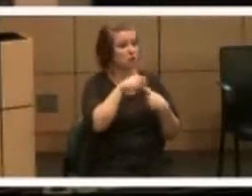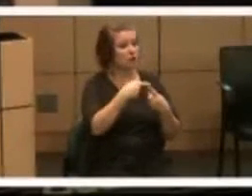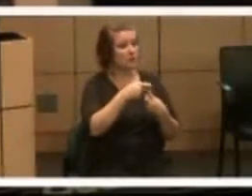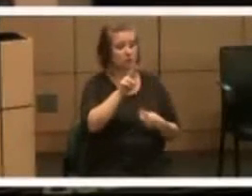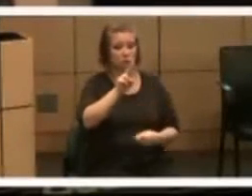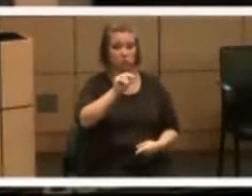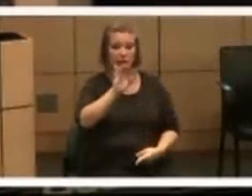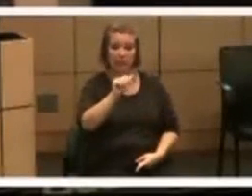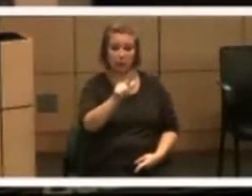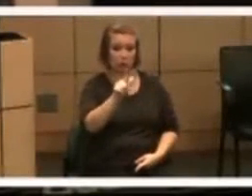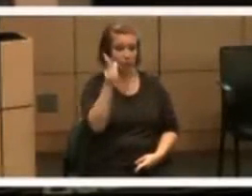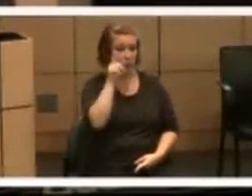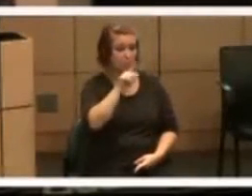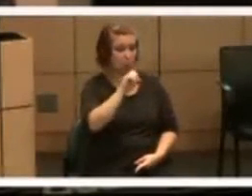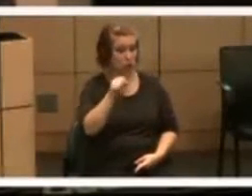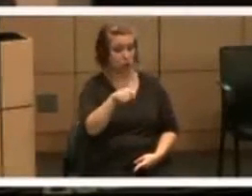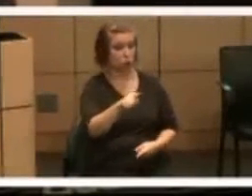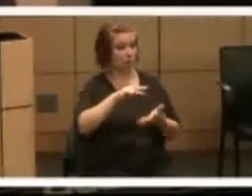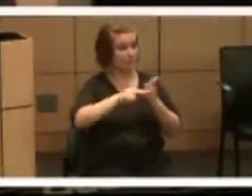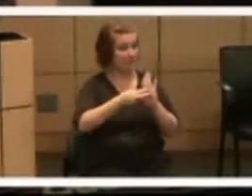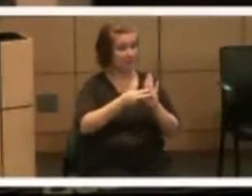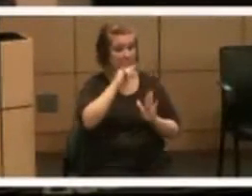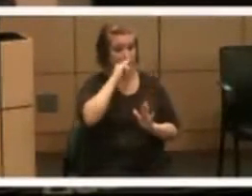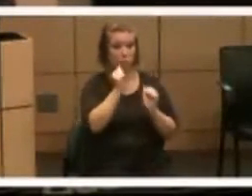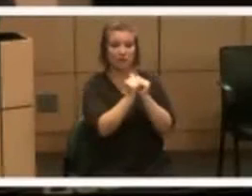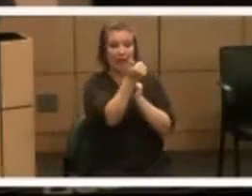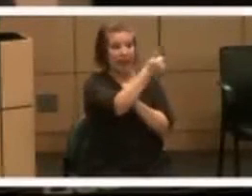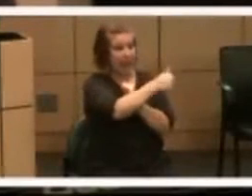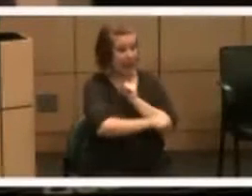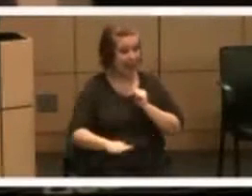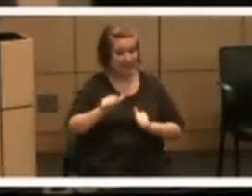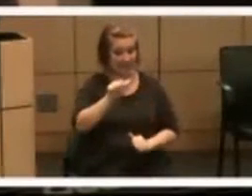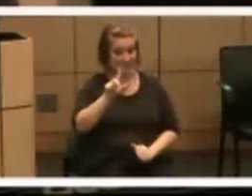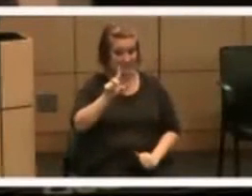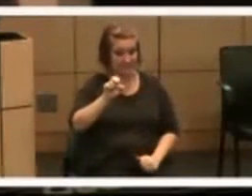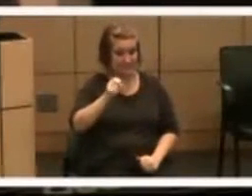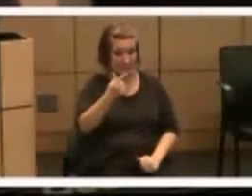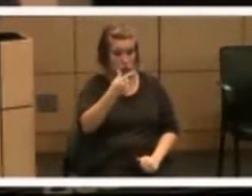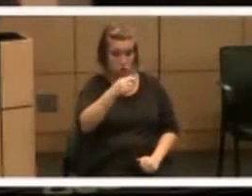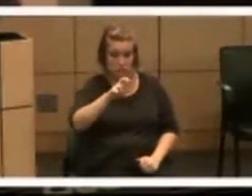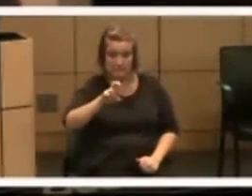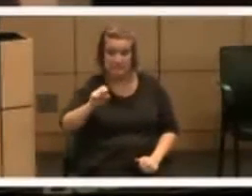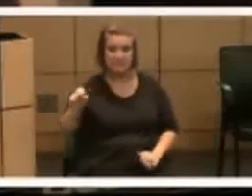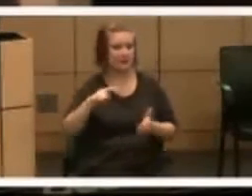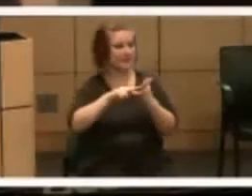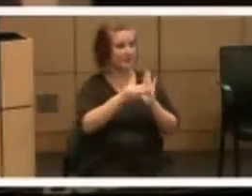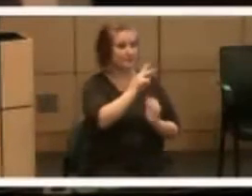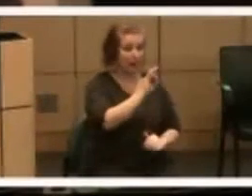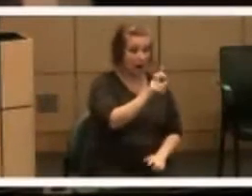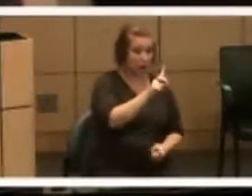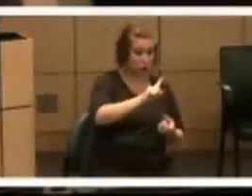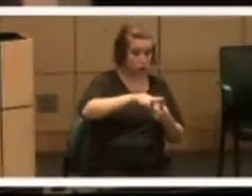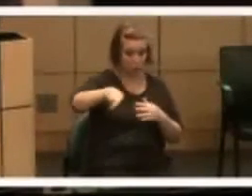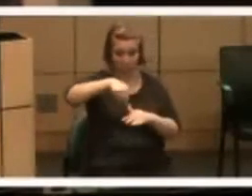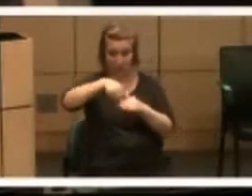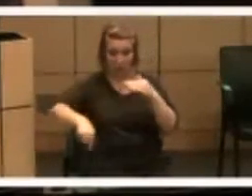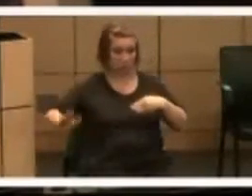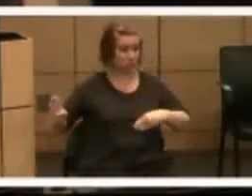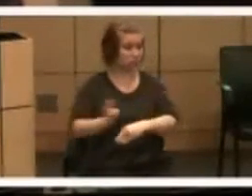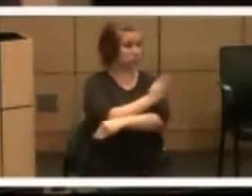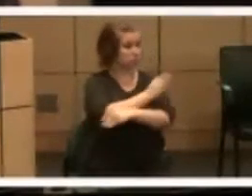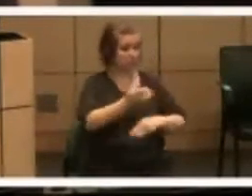are we talking about kids with any degree of hearing loss, so mild to profound?